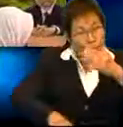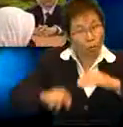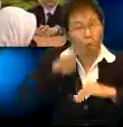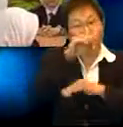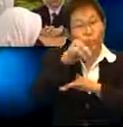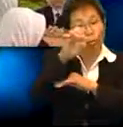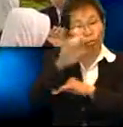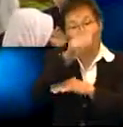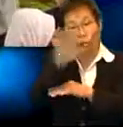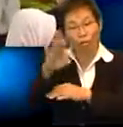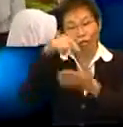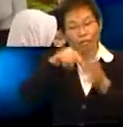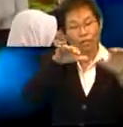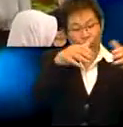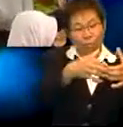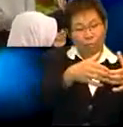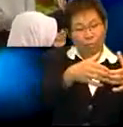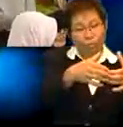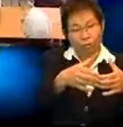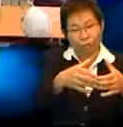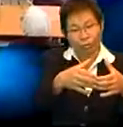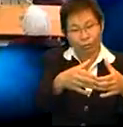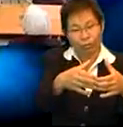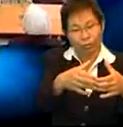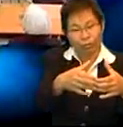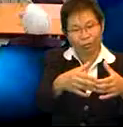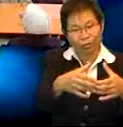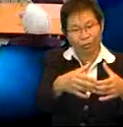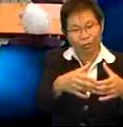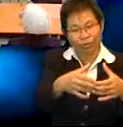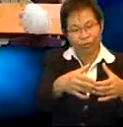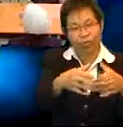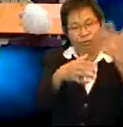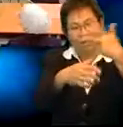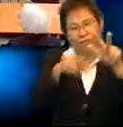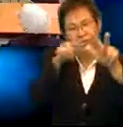Can you remember what is the mode of this group?